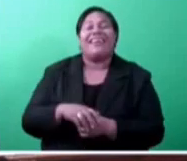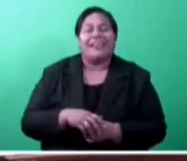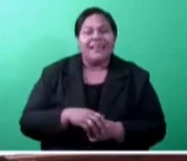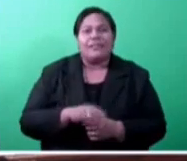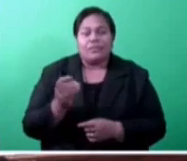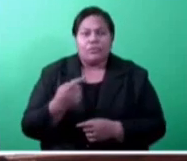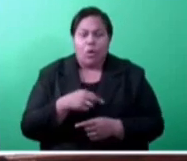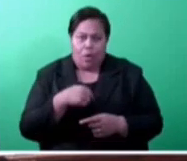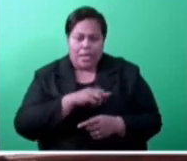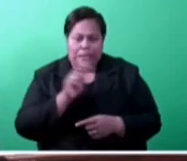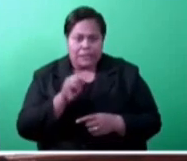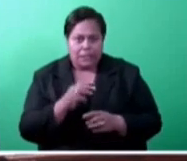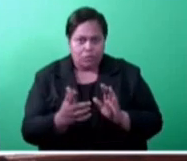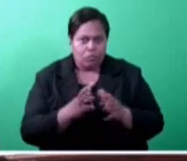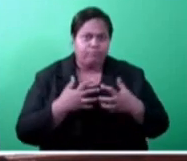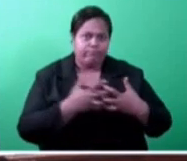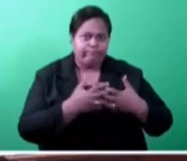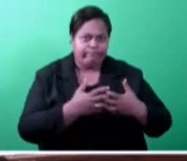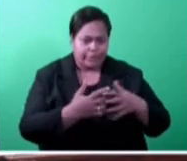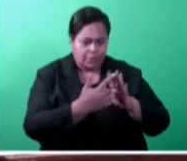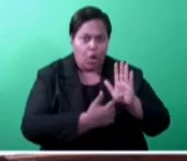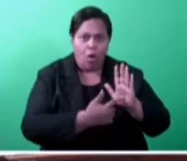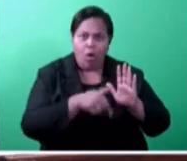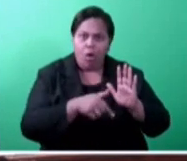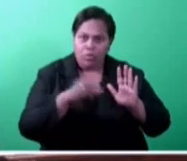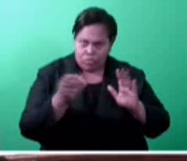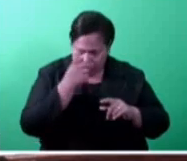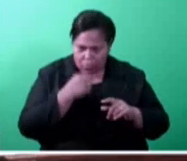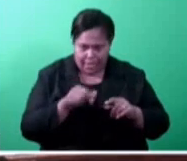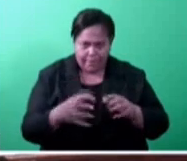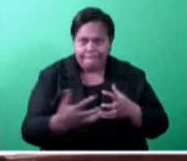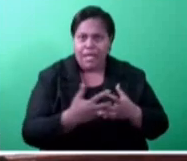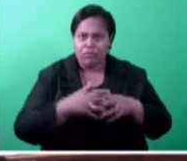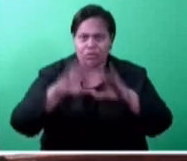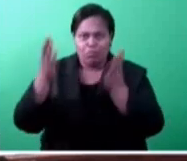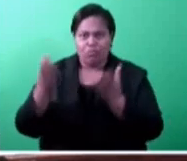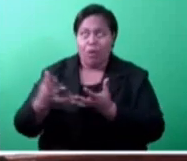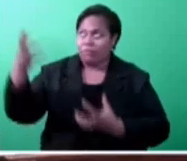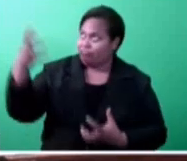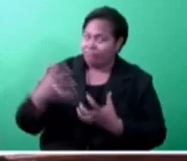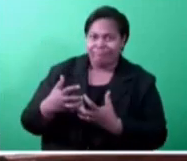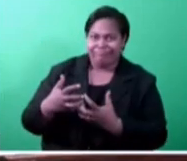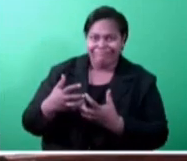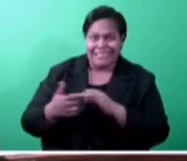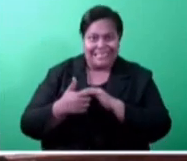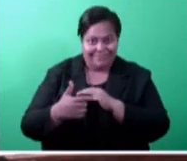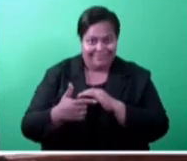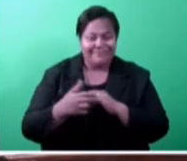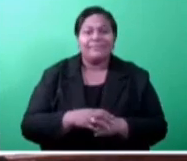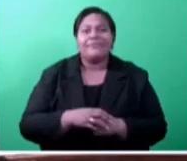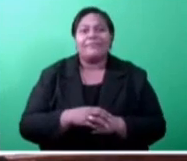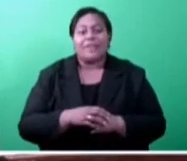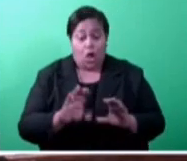in order to meet the phase-down schedule and the baseline for freeze that are part of the amendment. The committee commends the contribution